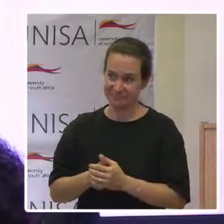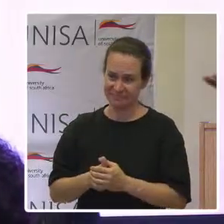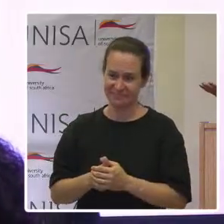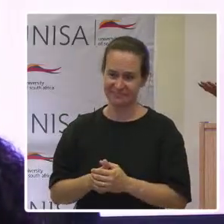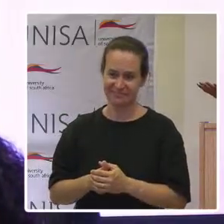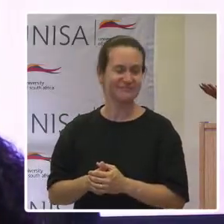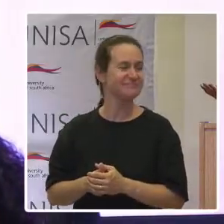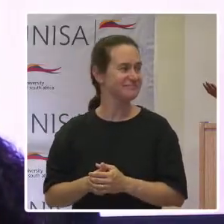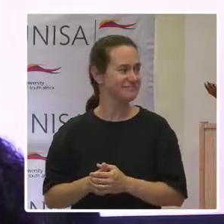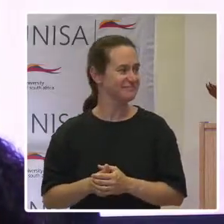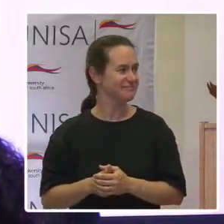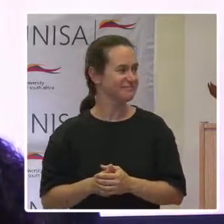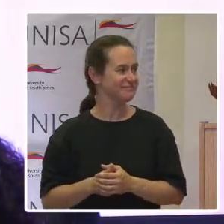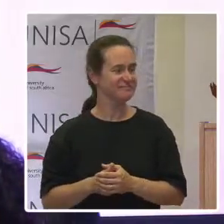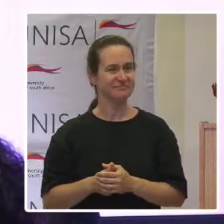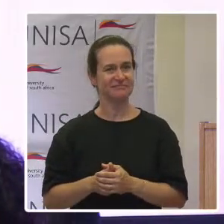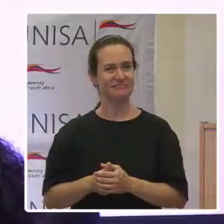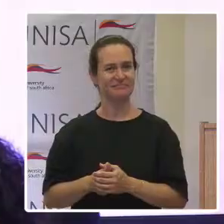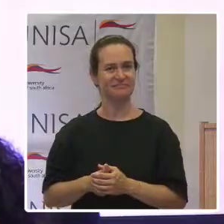Civilian?